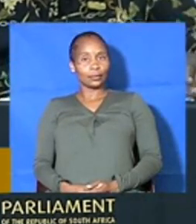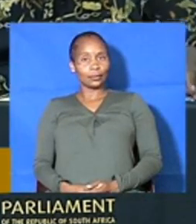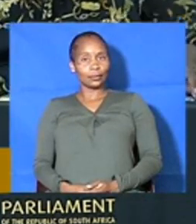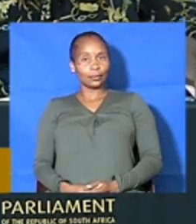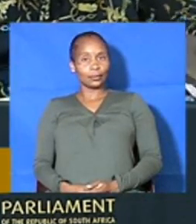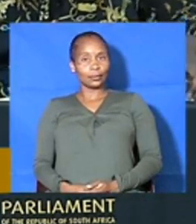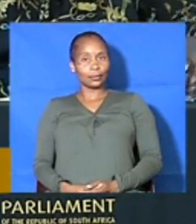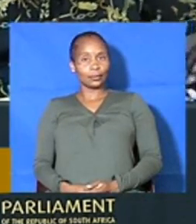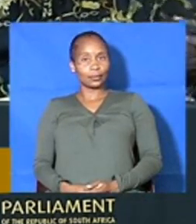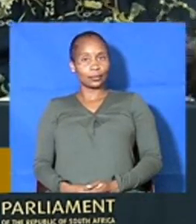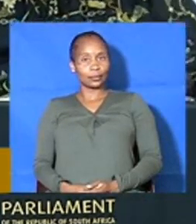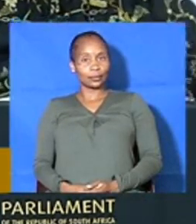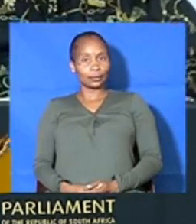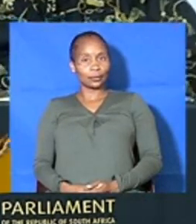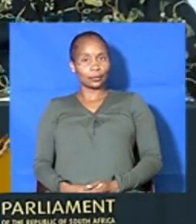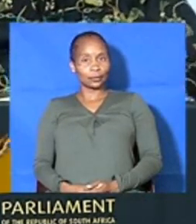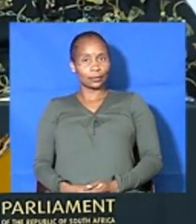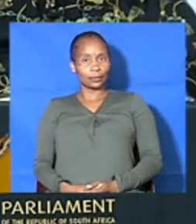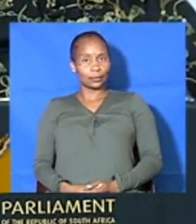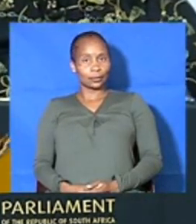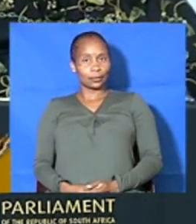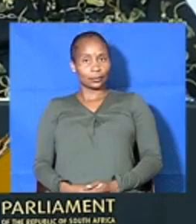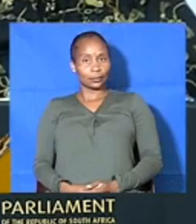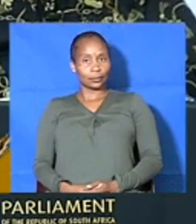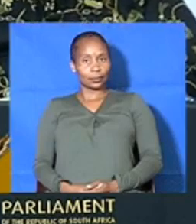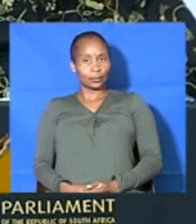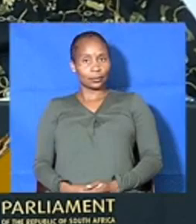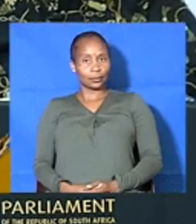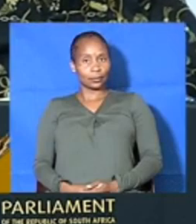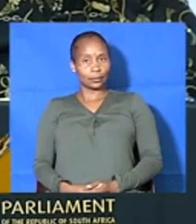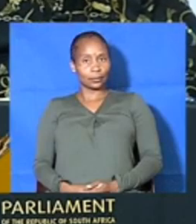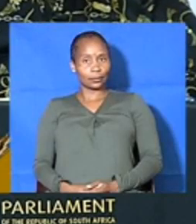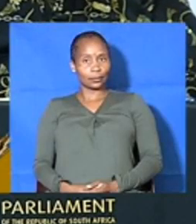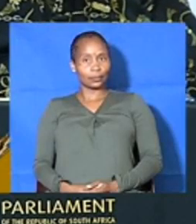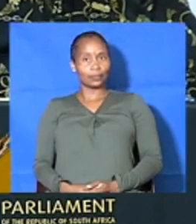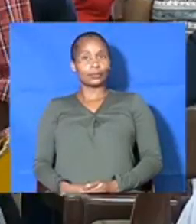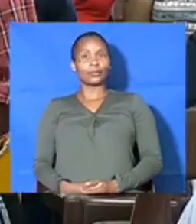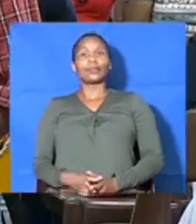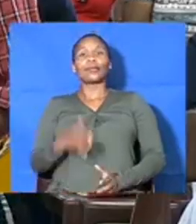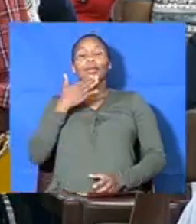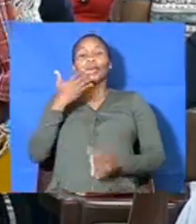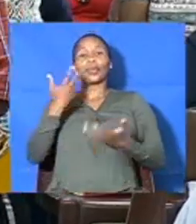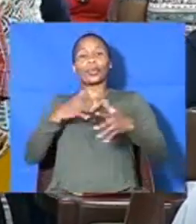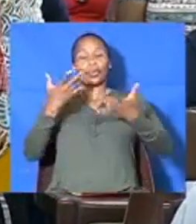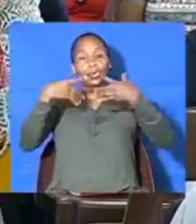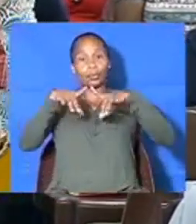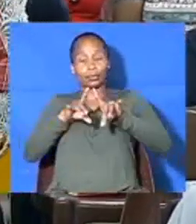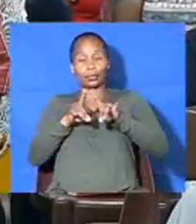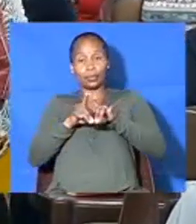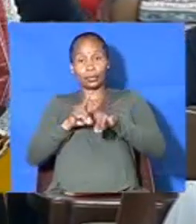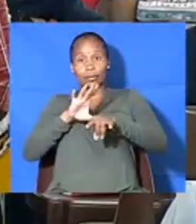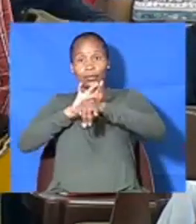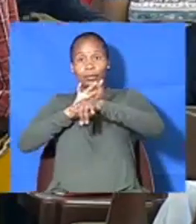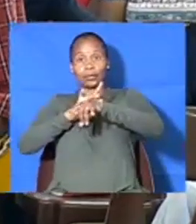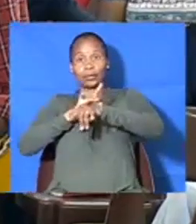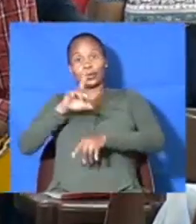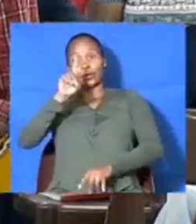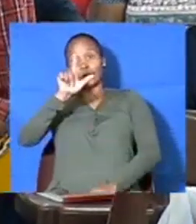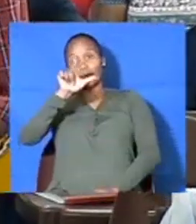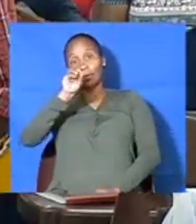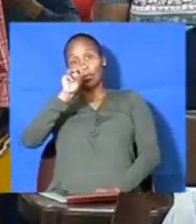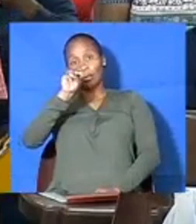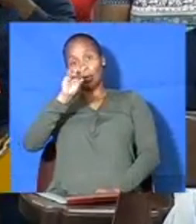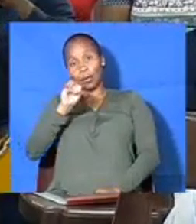dumedisa. I'd like to greet everyone. I would like to start with our traditional healers. Batho ba semoya,